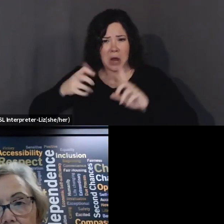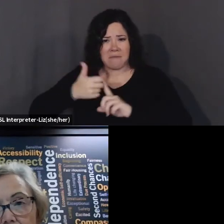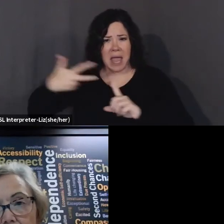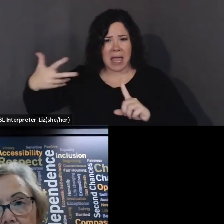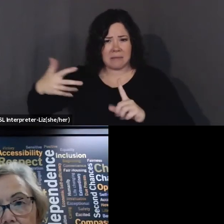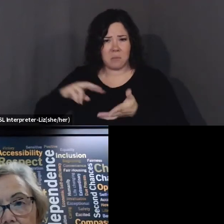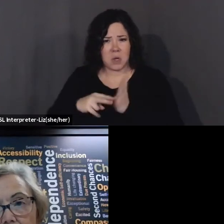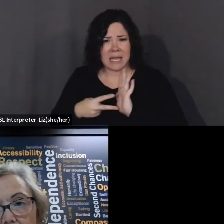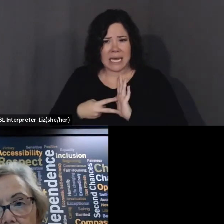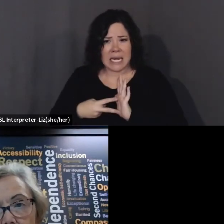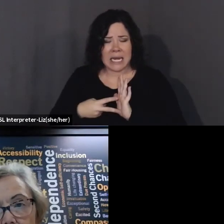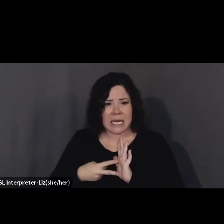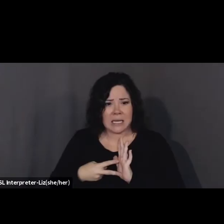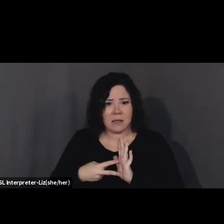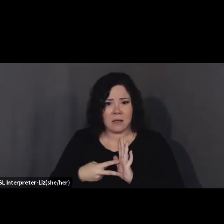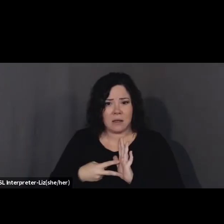mean.